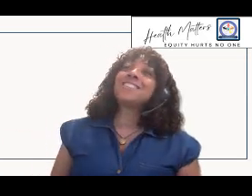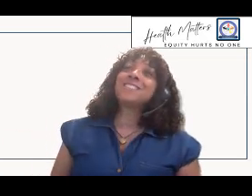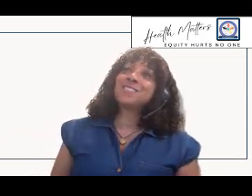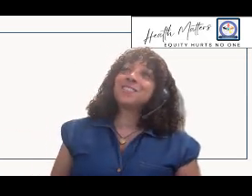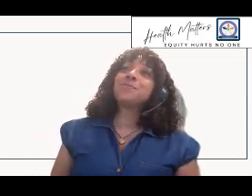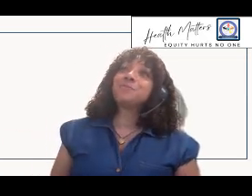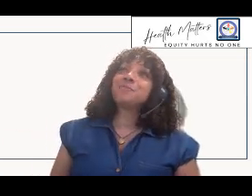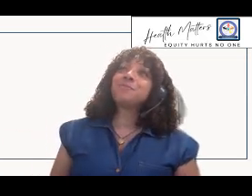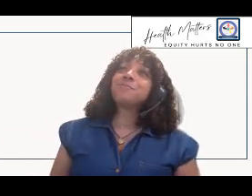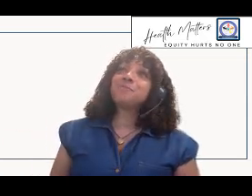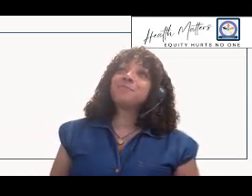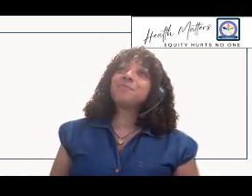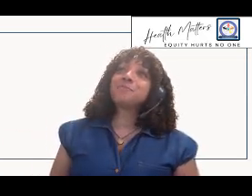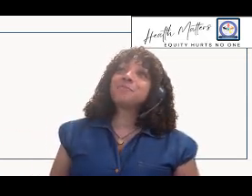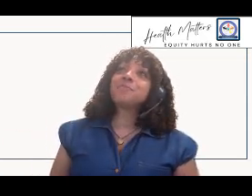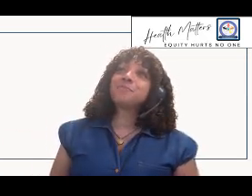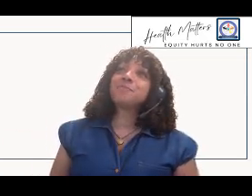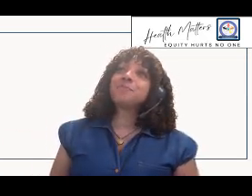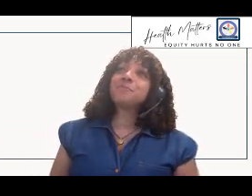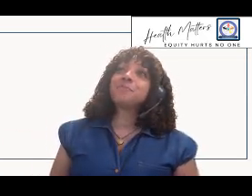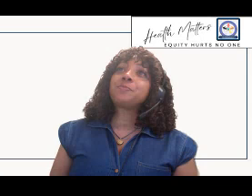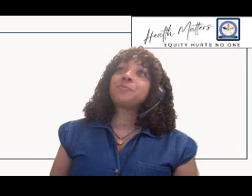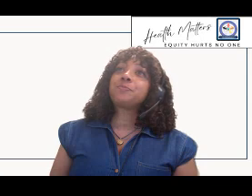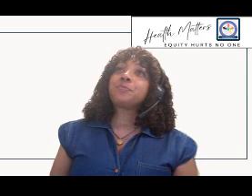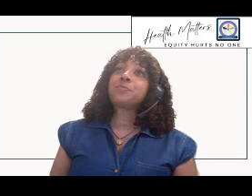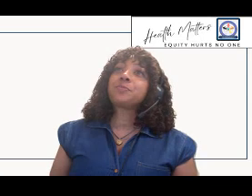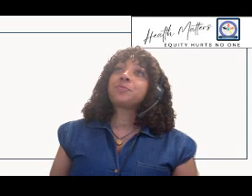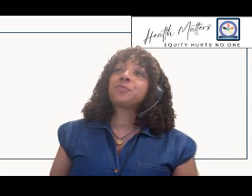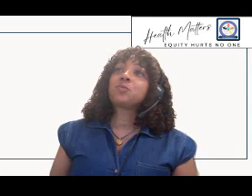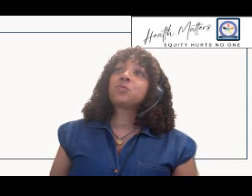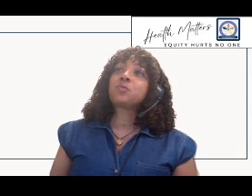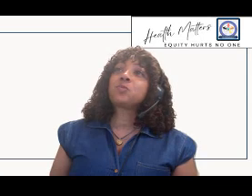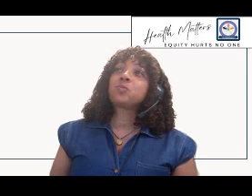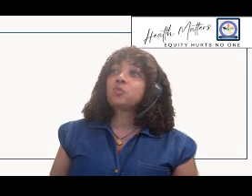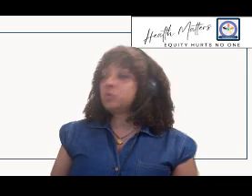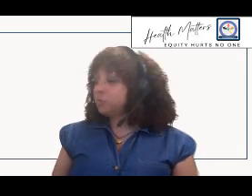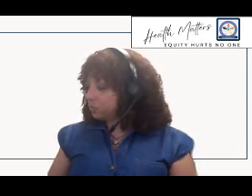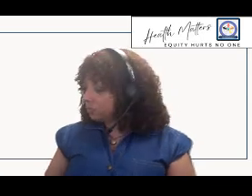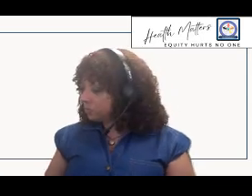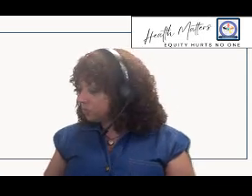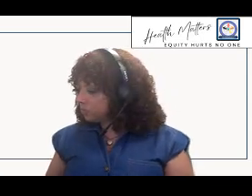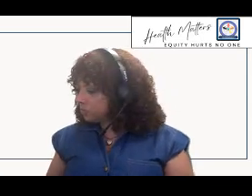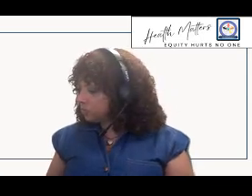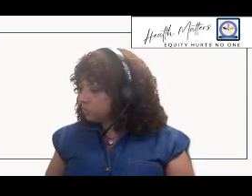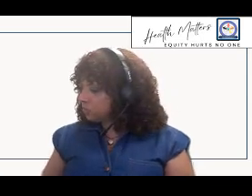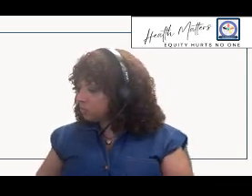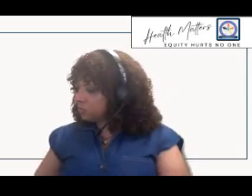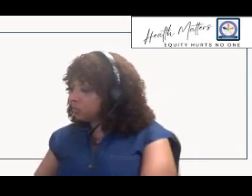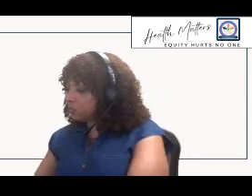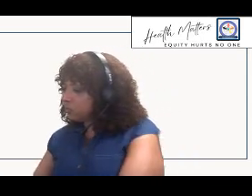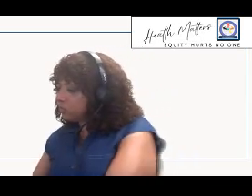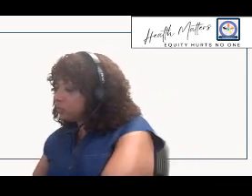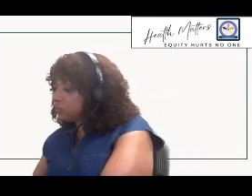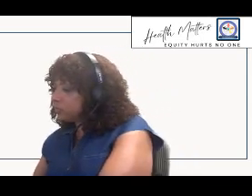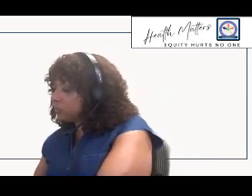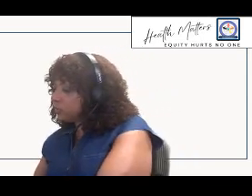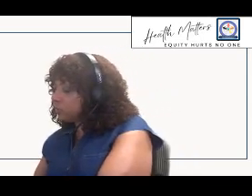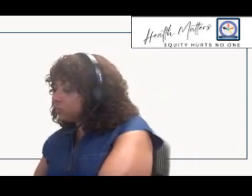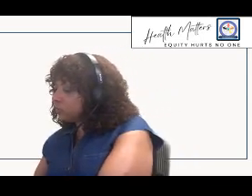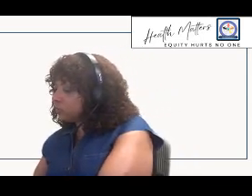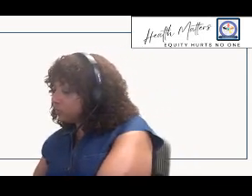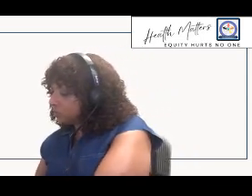sure that they'll have discussions with that. What it will do is it will have a quarterly meeting, and in that meeting,